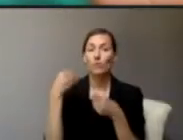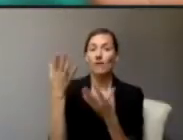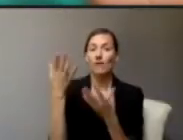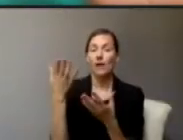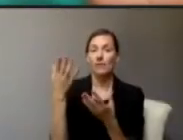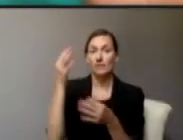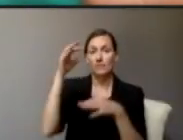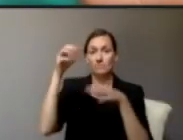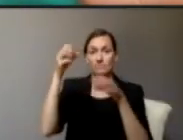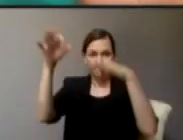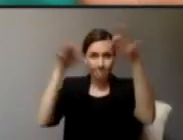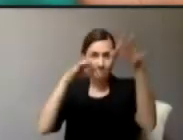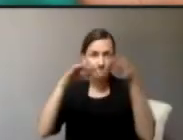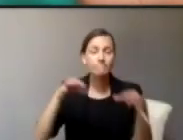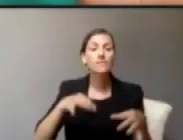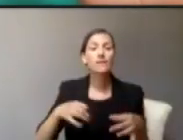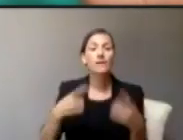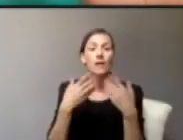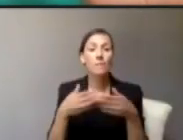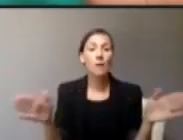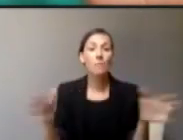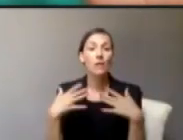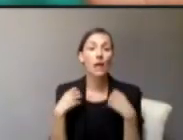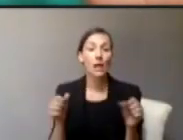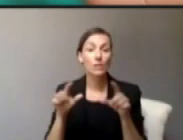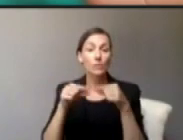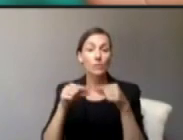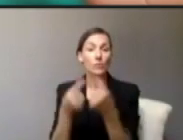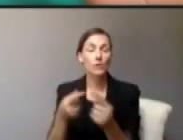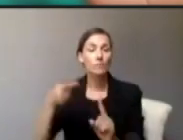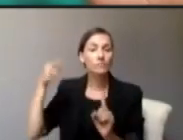health work group as part of the Return to School